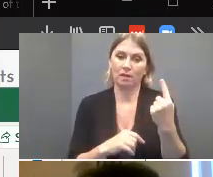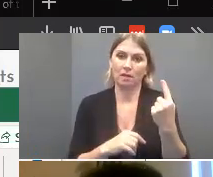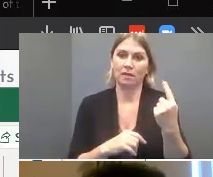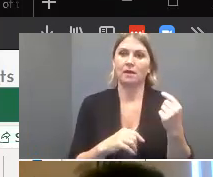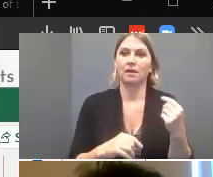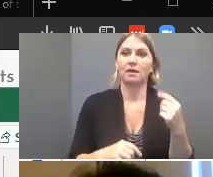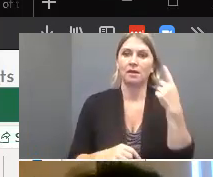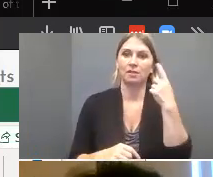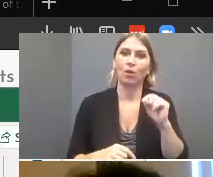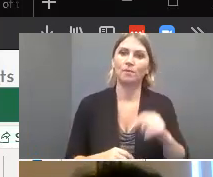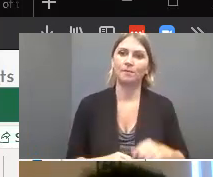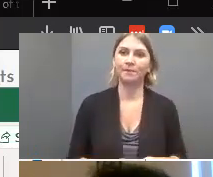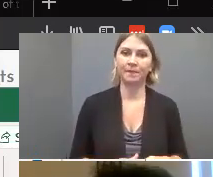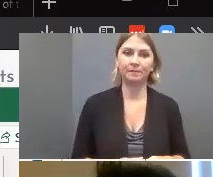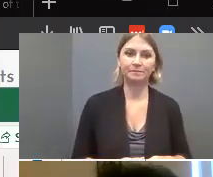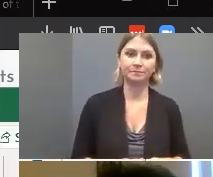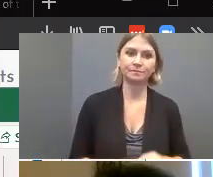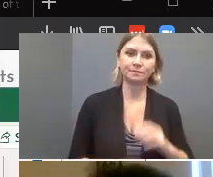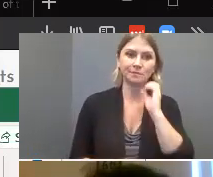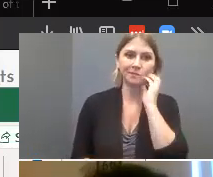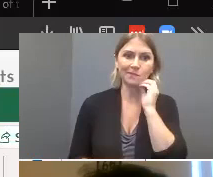that was a very nice observation. Thank you.